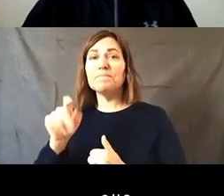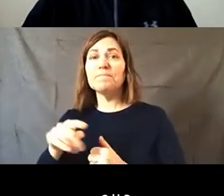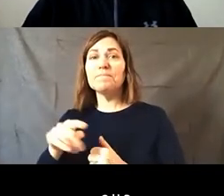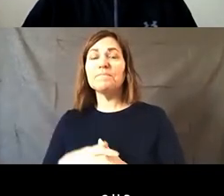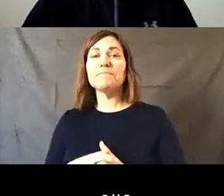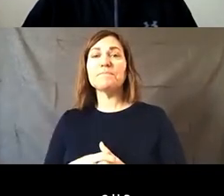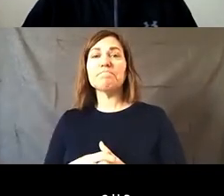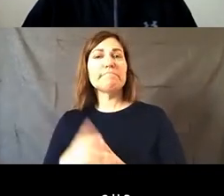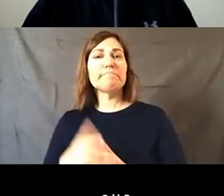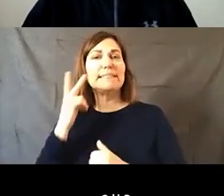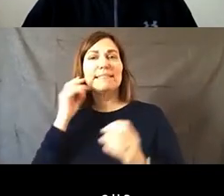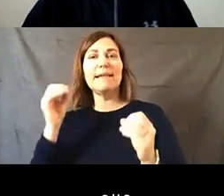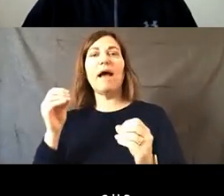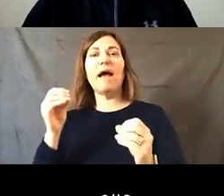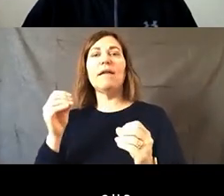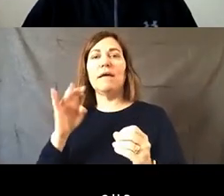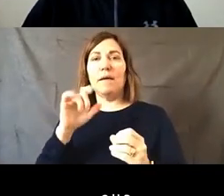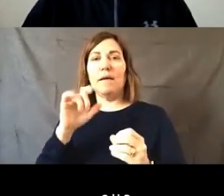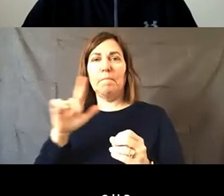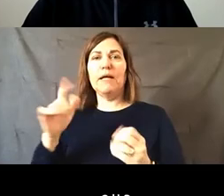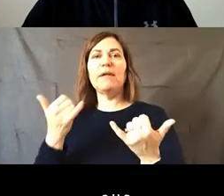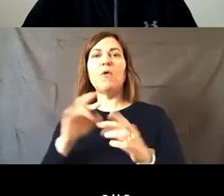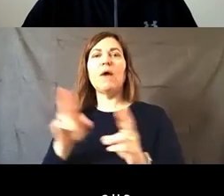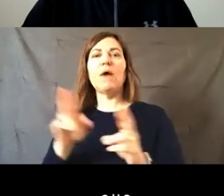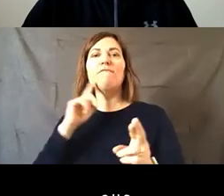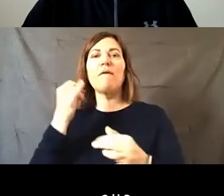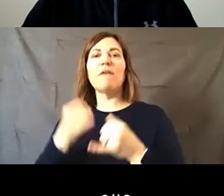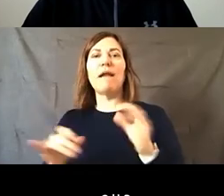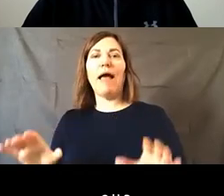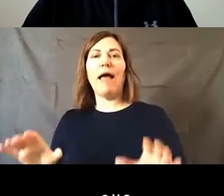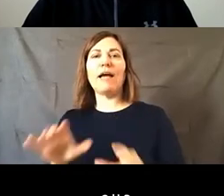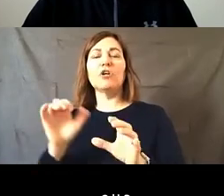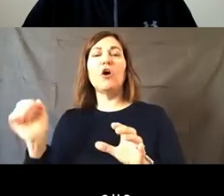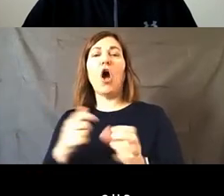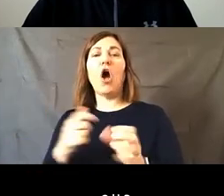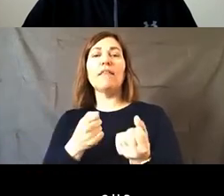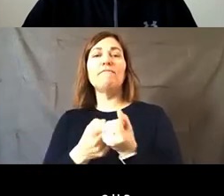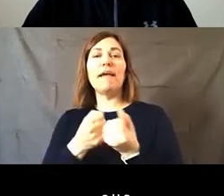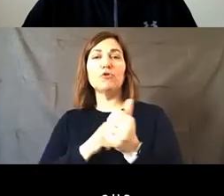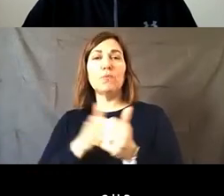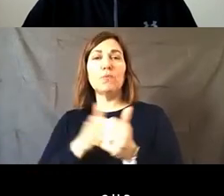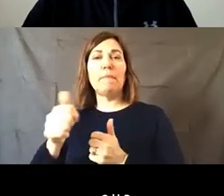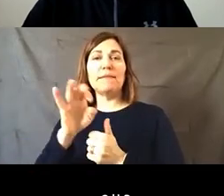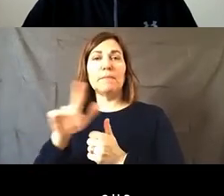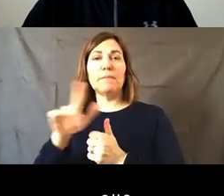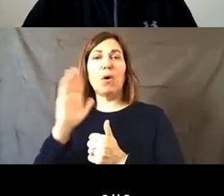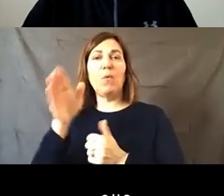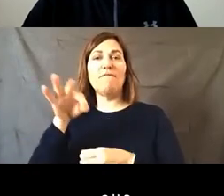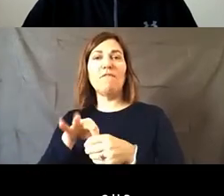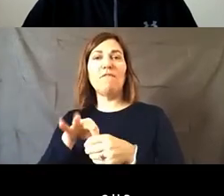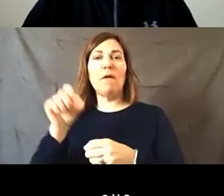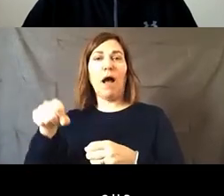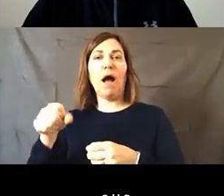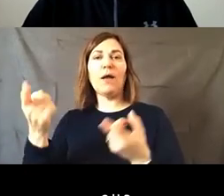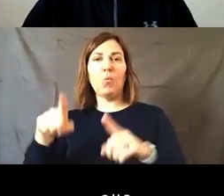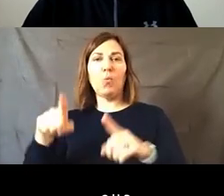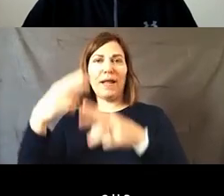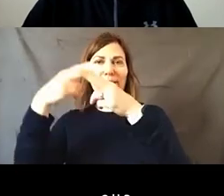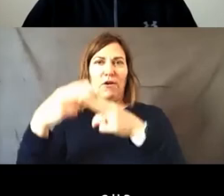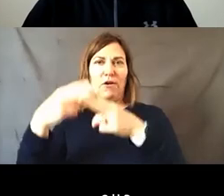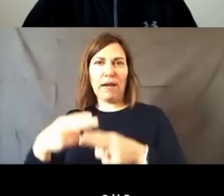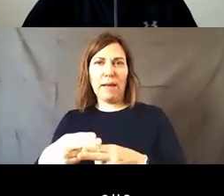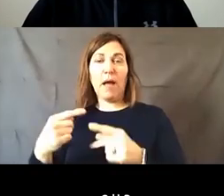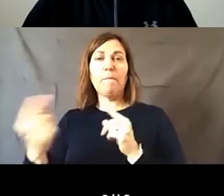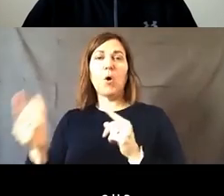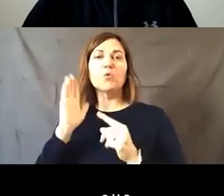Seeing none, the bill is now ready for final action. All in favor of the passage of the bill will vote aye when their name is called. Those opposed will vote